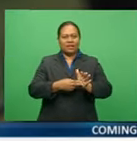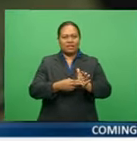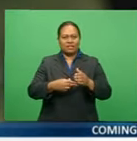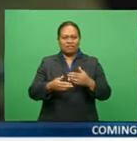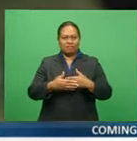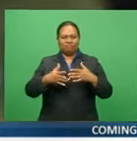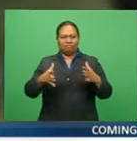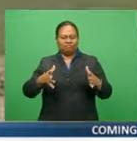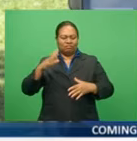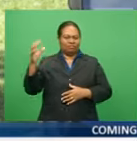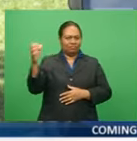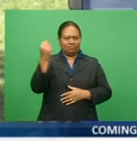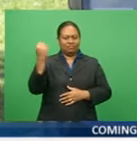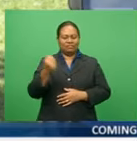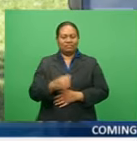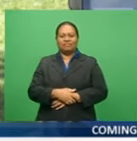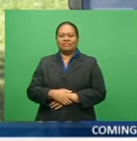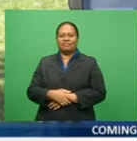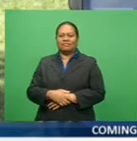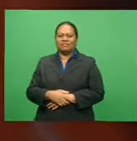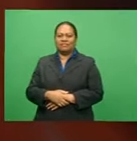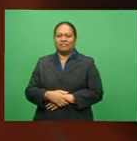their success. This and more coming up.